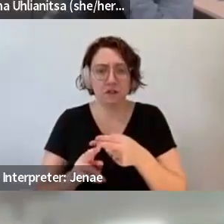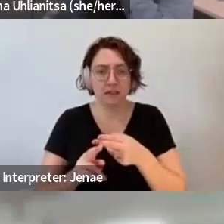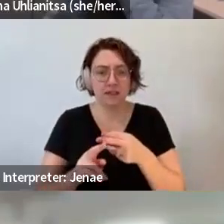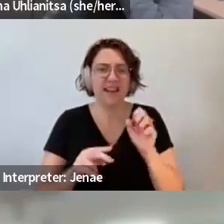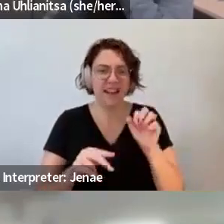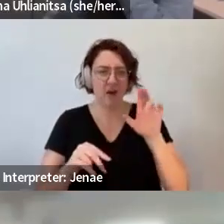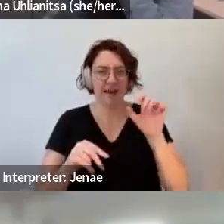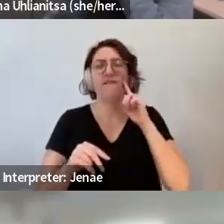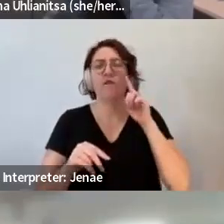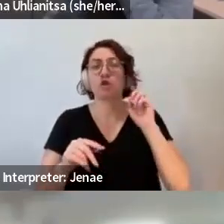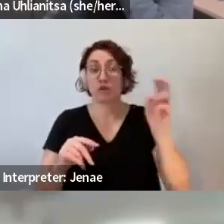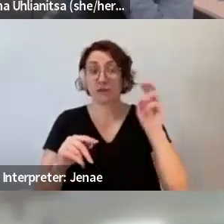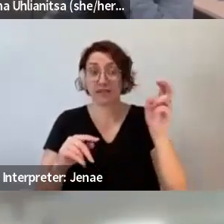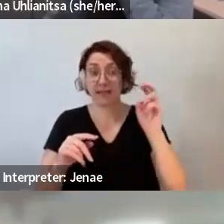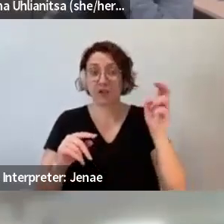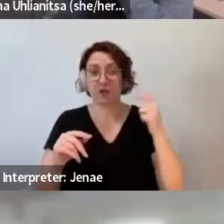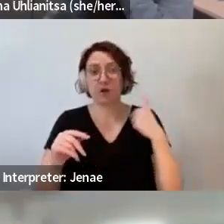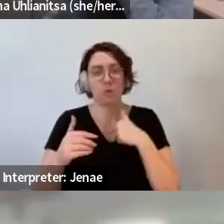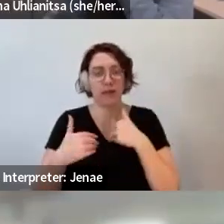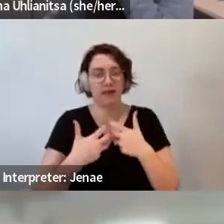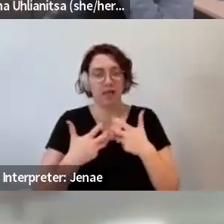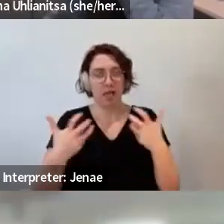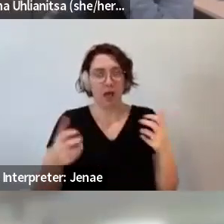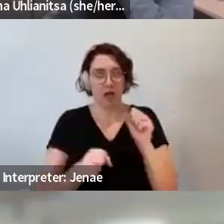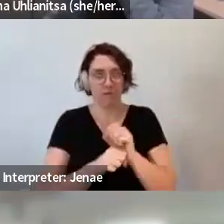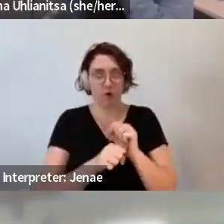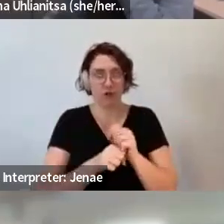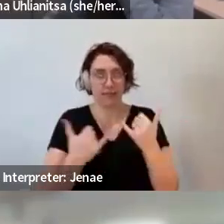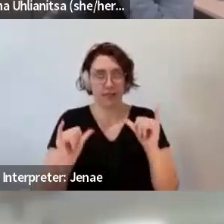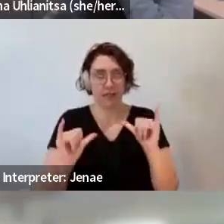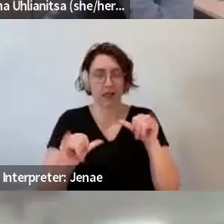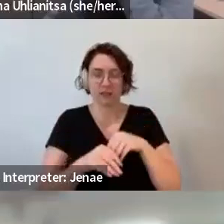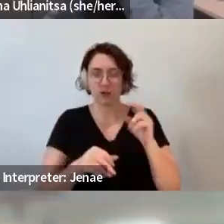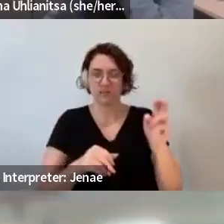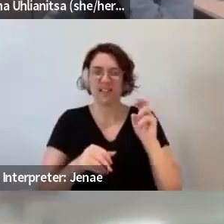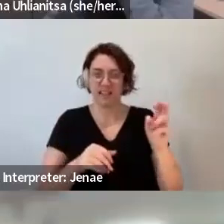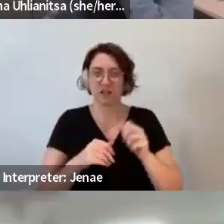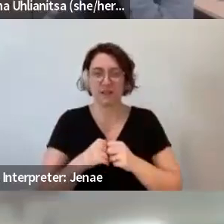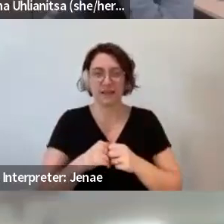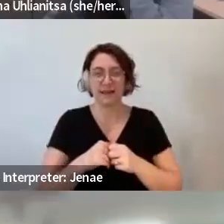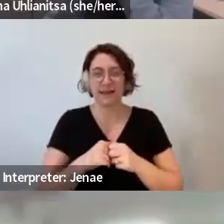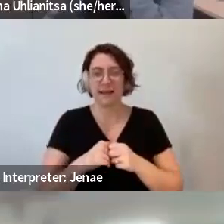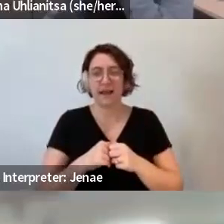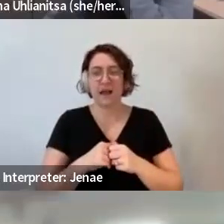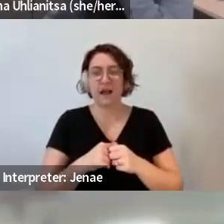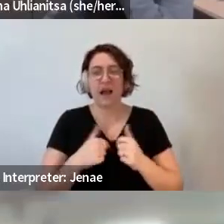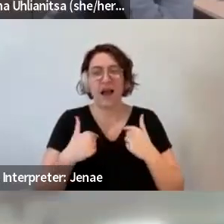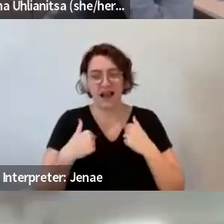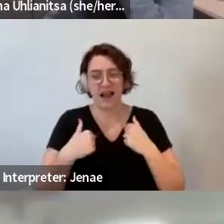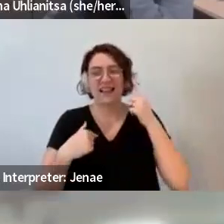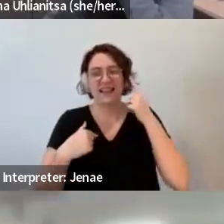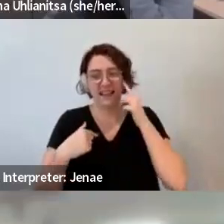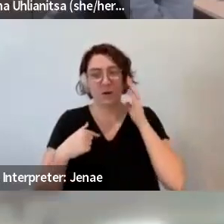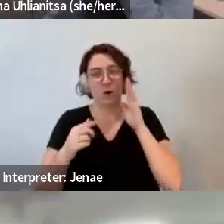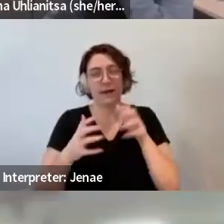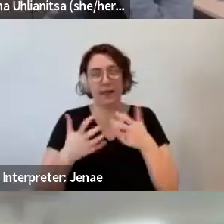transportation, we have a lot of work to do in transportation. I'll say that. I think it's going to be a lot of work.